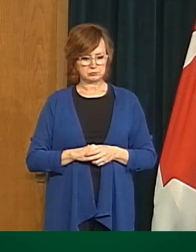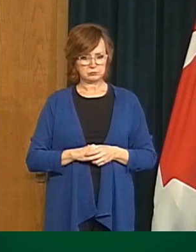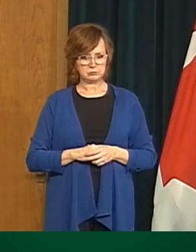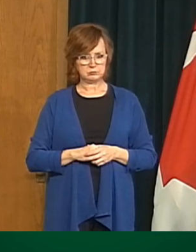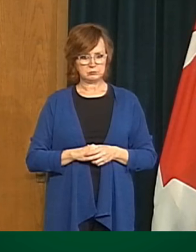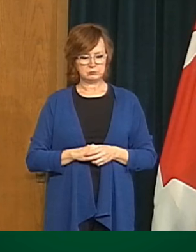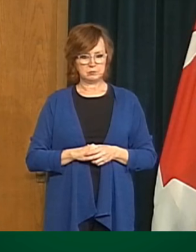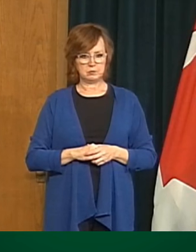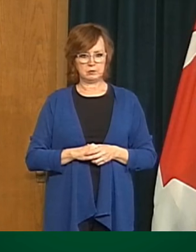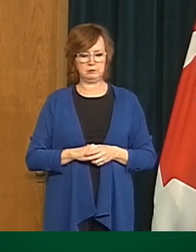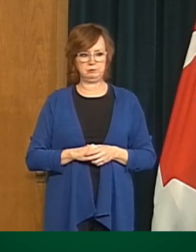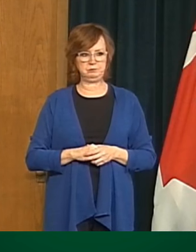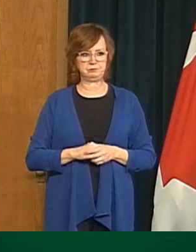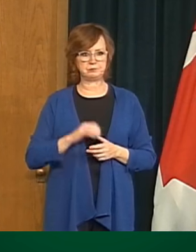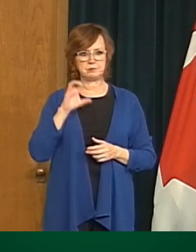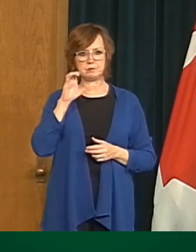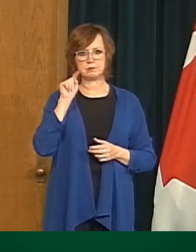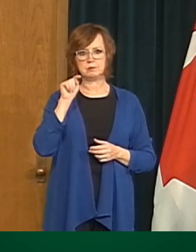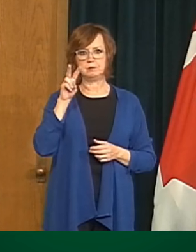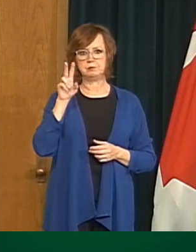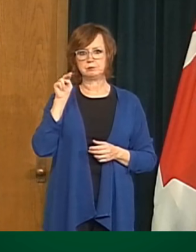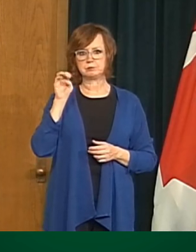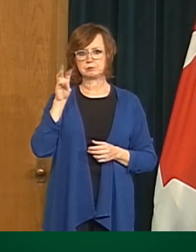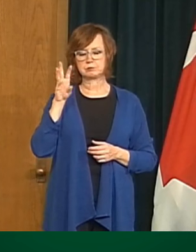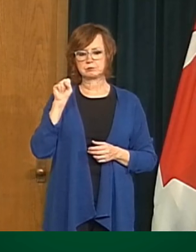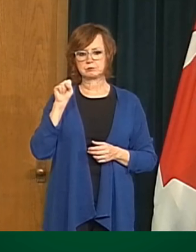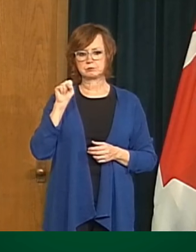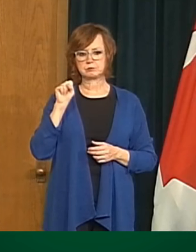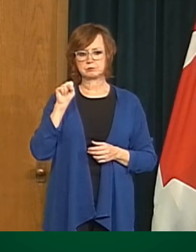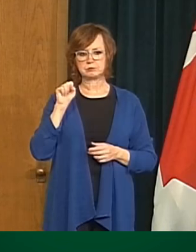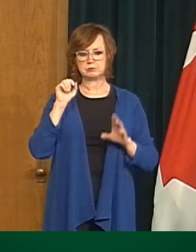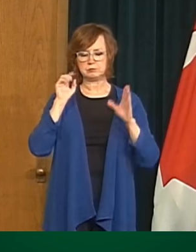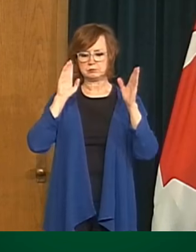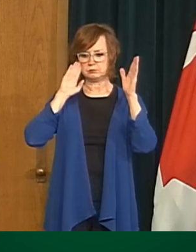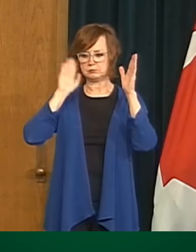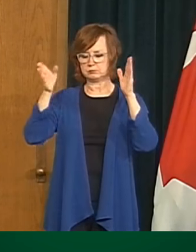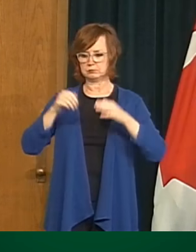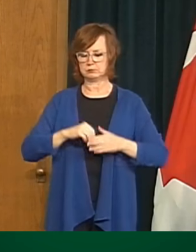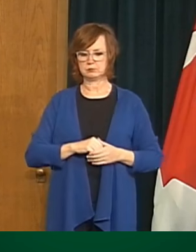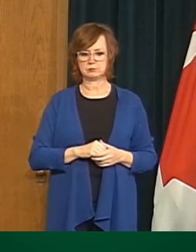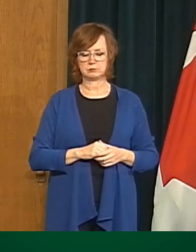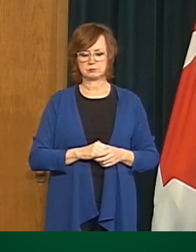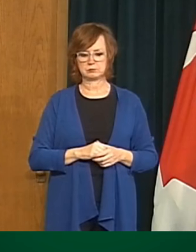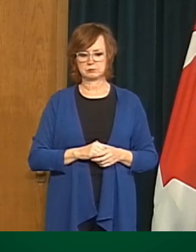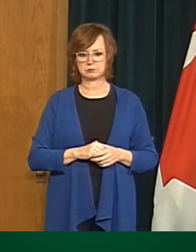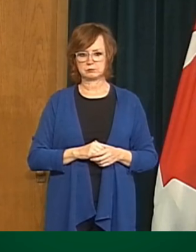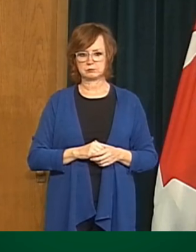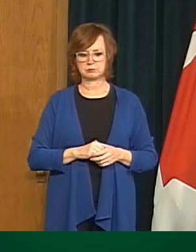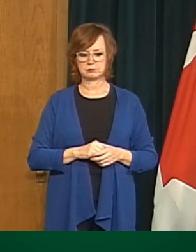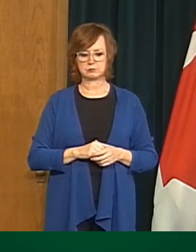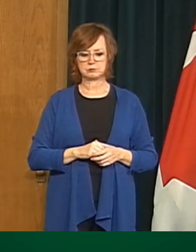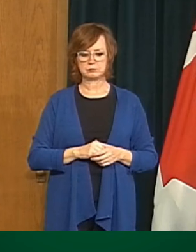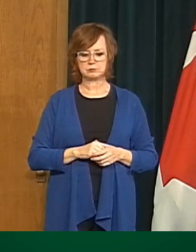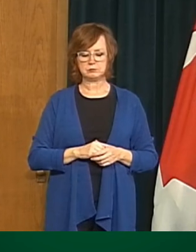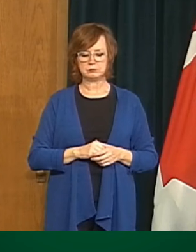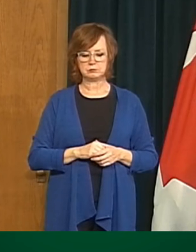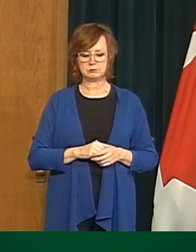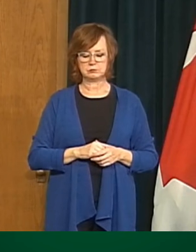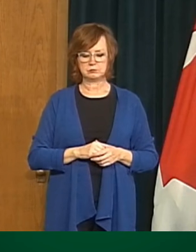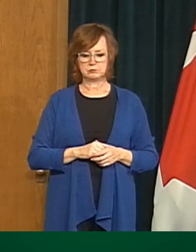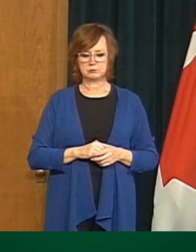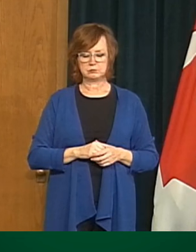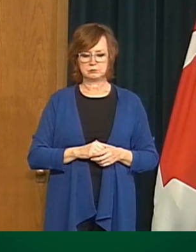We have Laura Woodward with CTV. Hey there, I'm just wondering if you can explain a little bit more about the